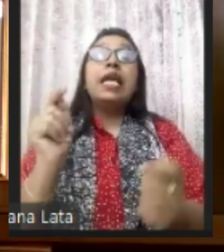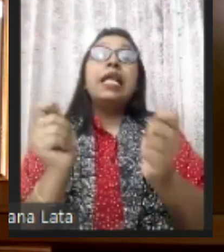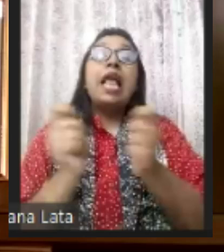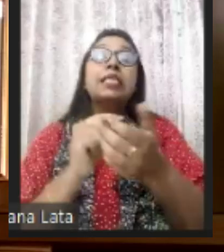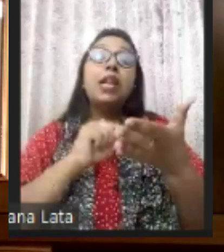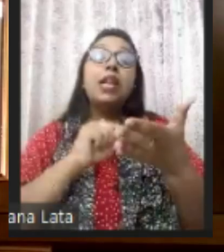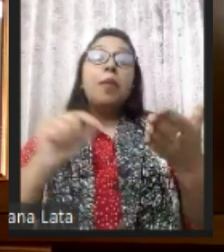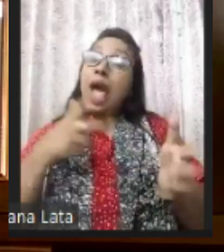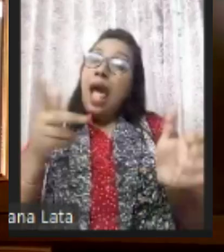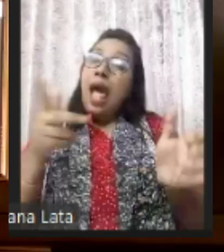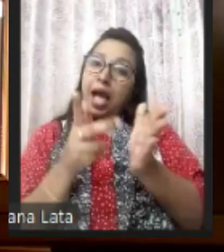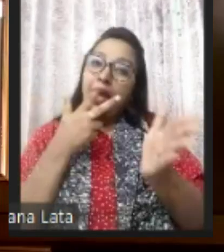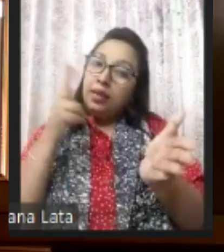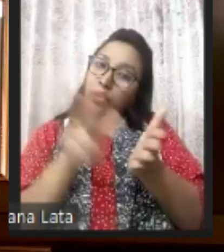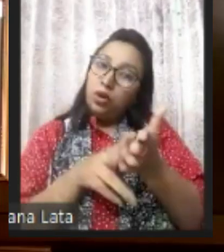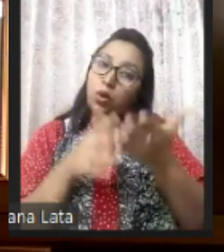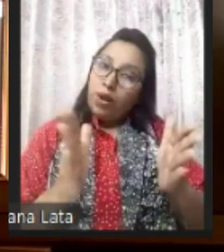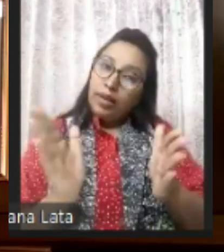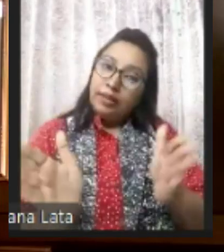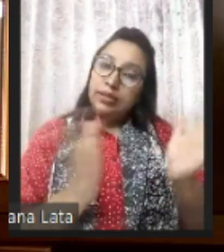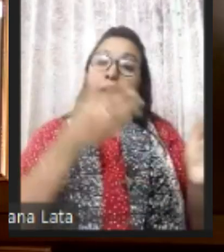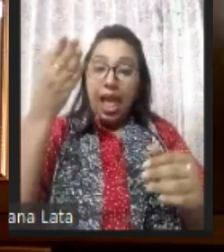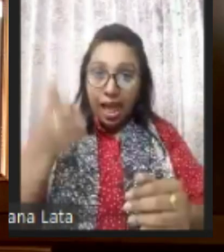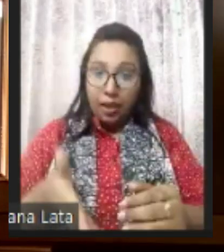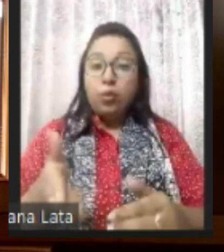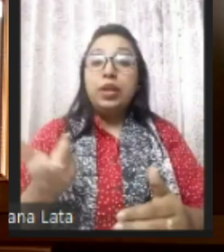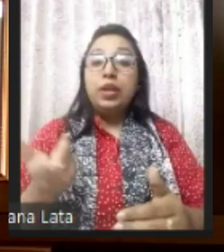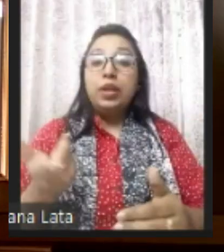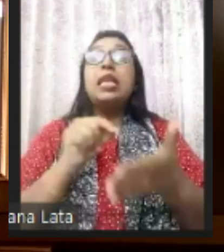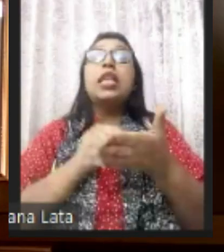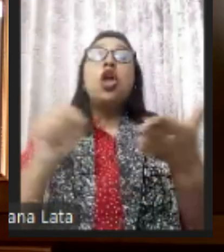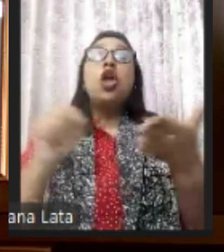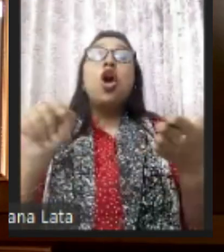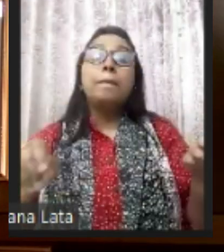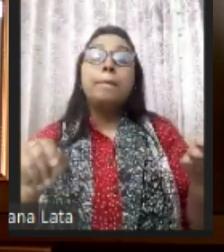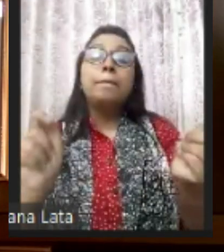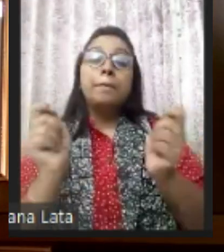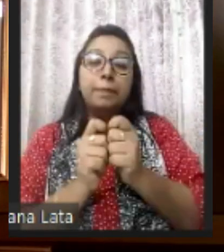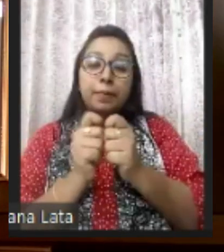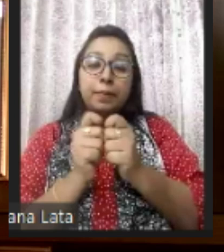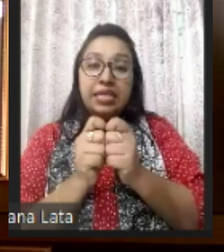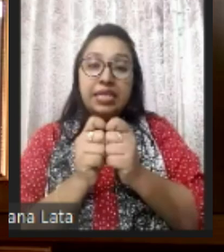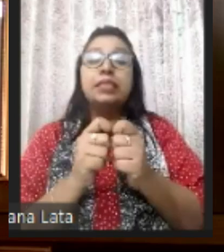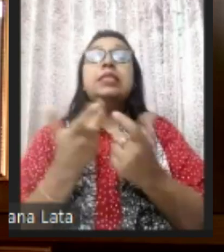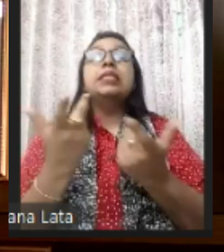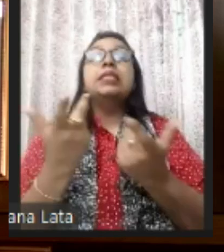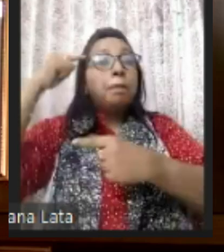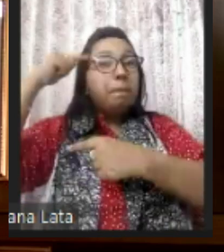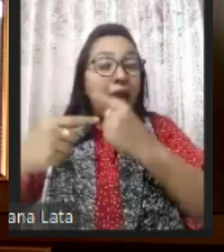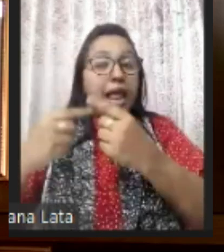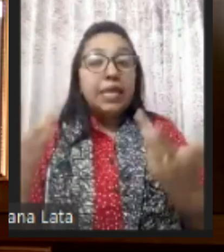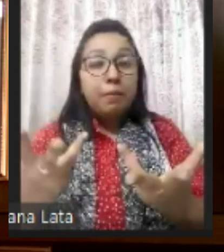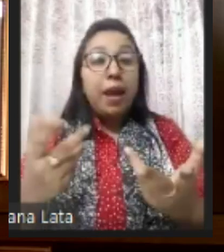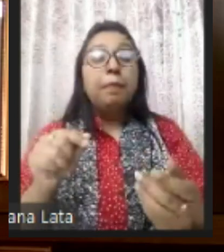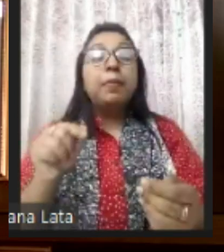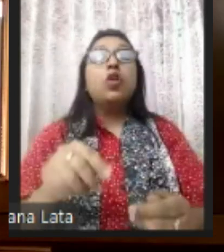ensuring digital service. This is actually in draft form. Now we are going to finalize it. Meanwhile, the Department